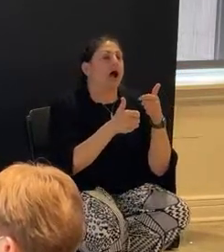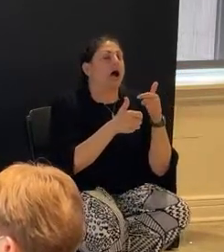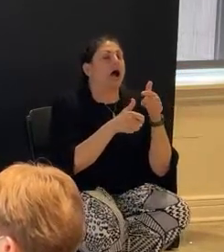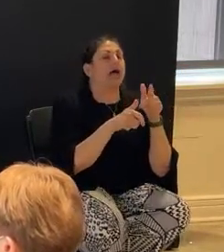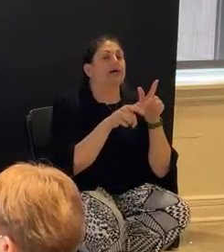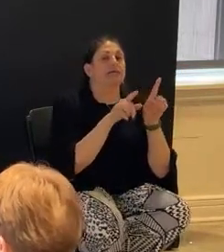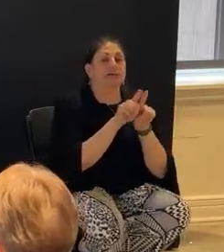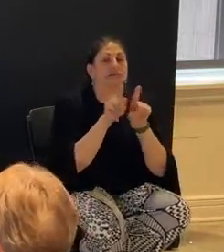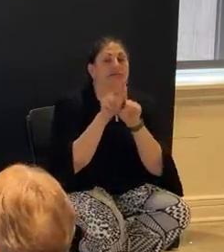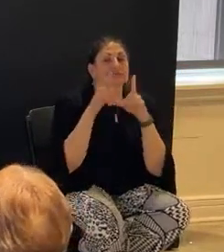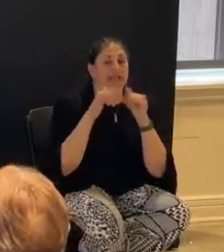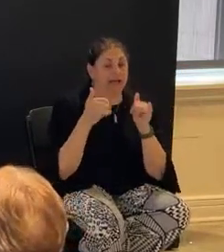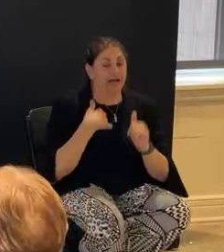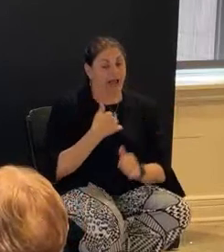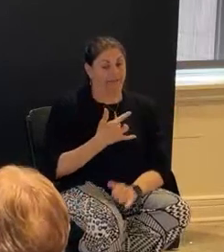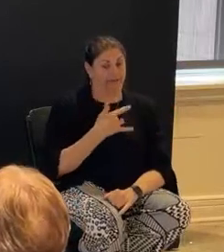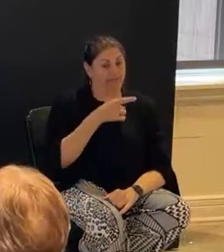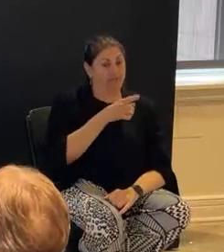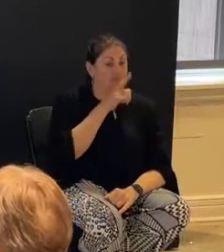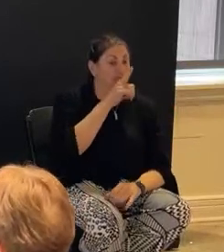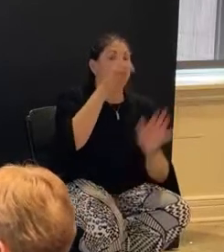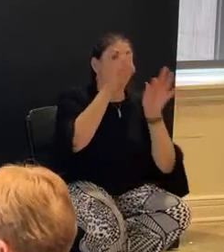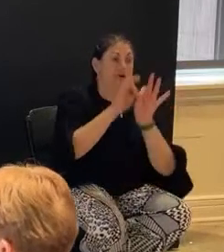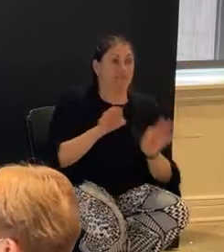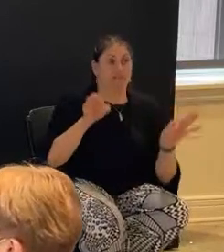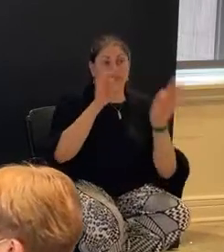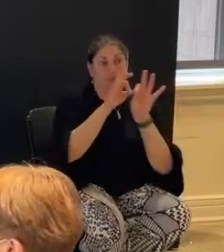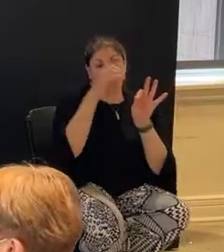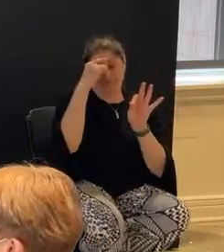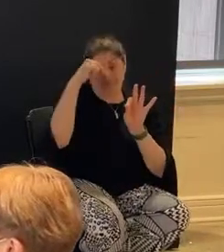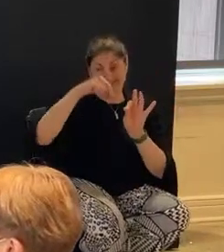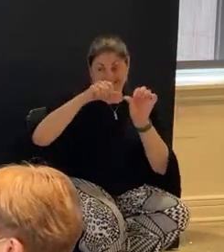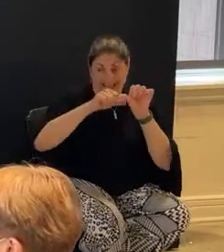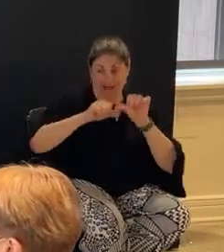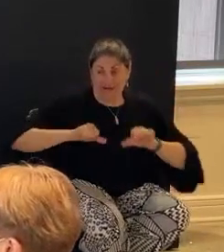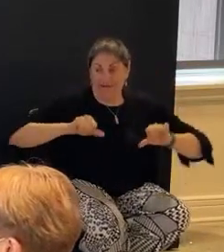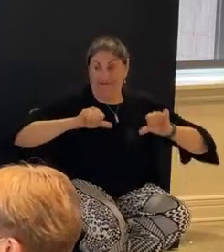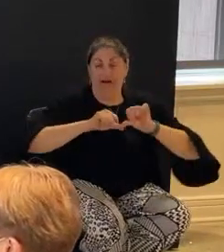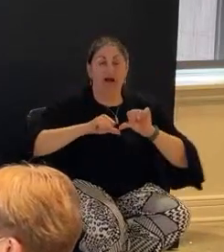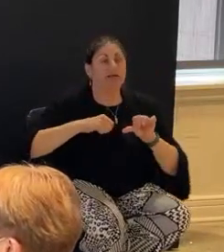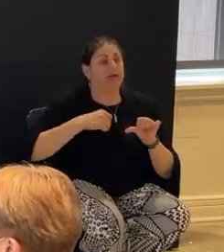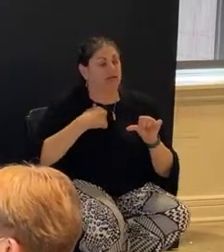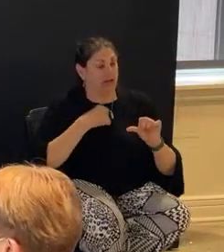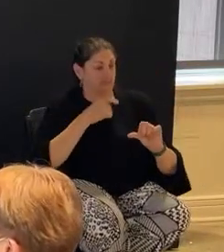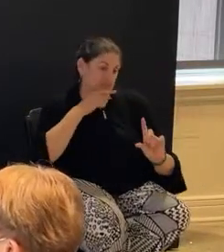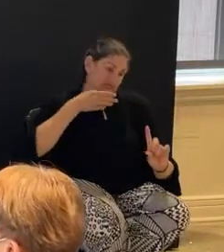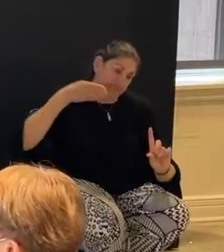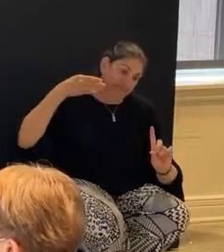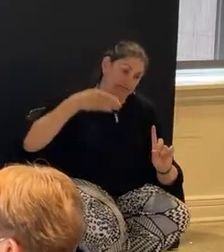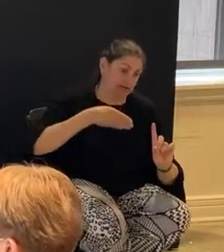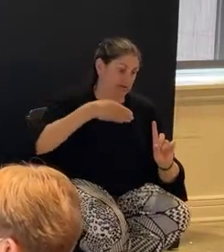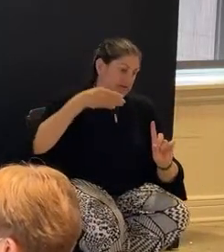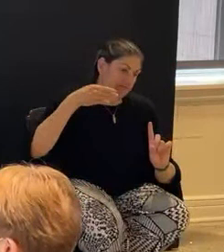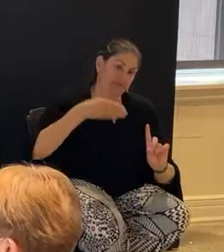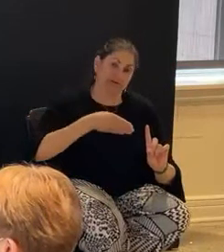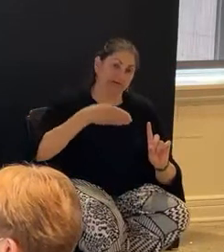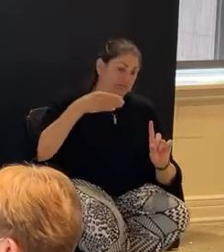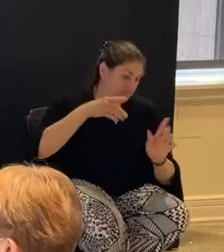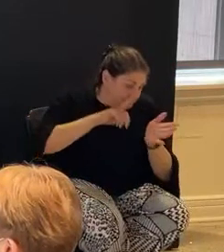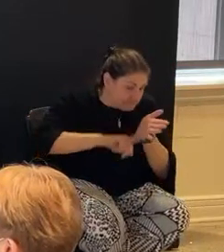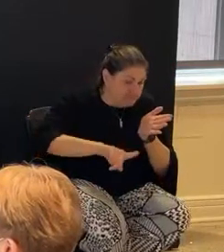like it's of great importance to the region. So that was something I hammered quite a bit, you